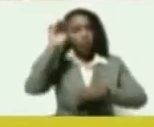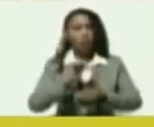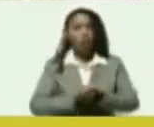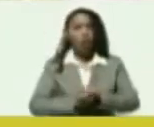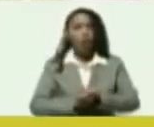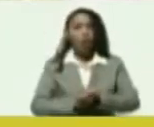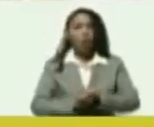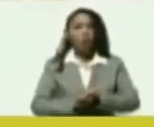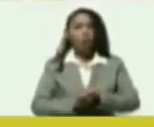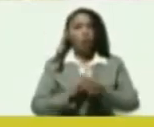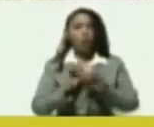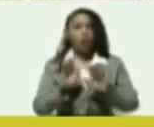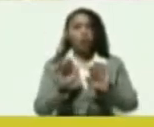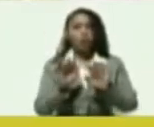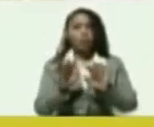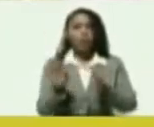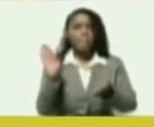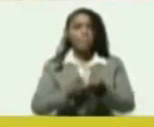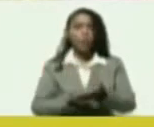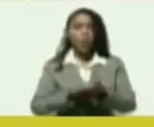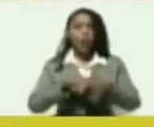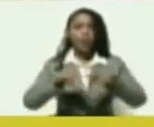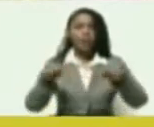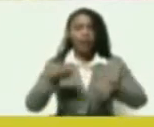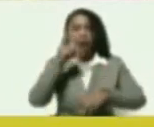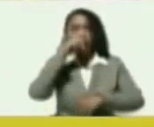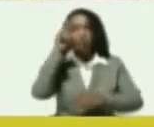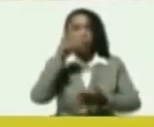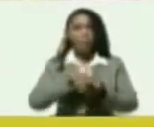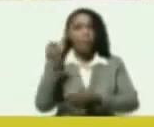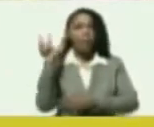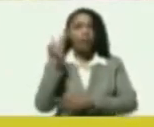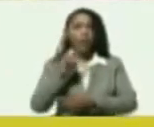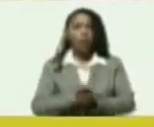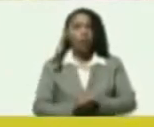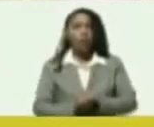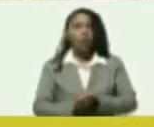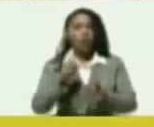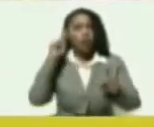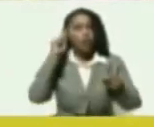then reformulate towards the future with their feet on the ground,